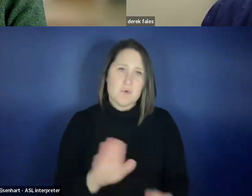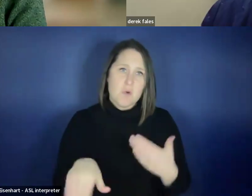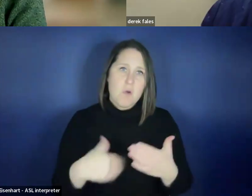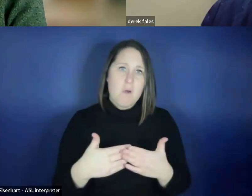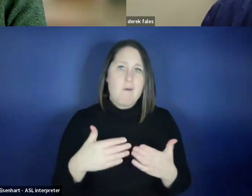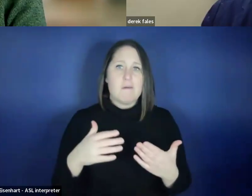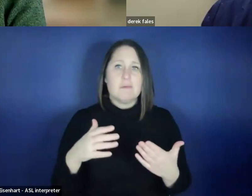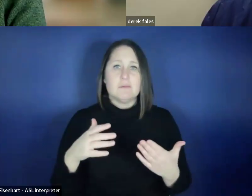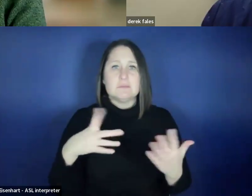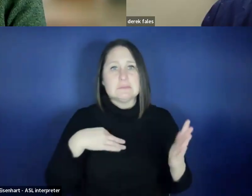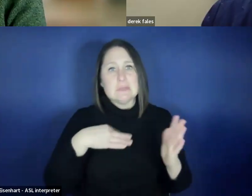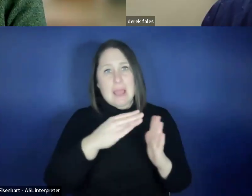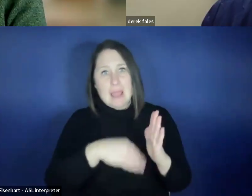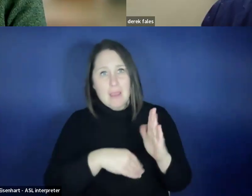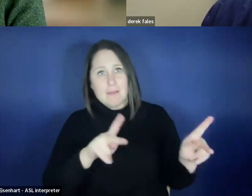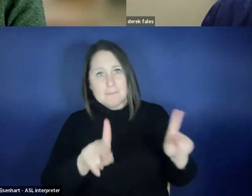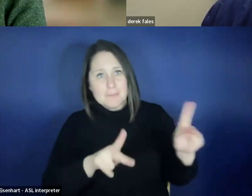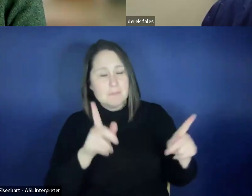all of those applicants.